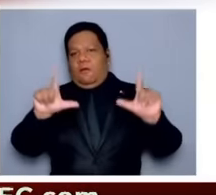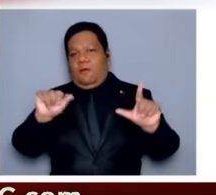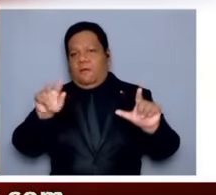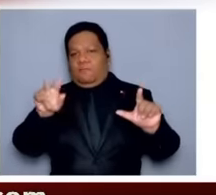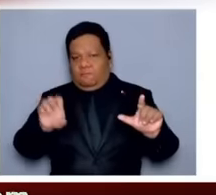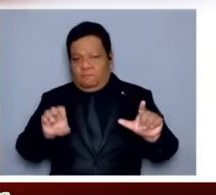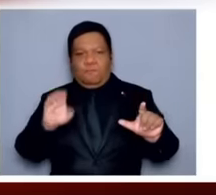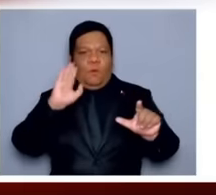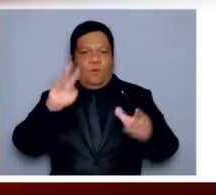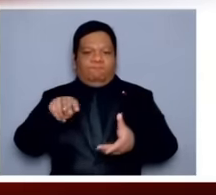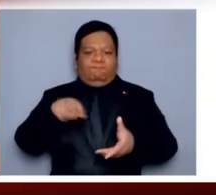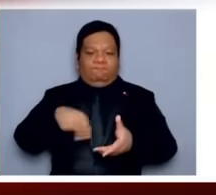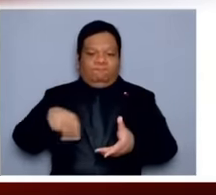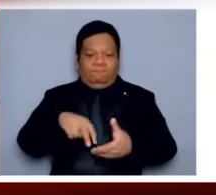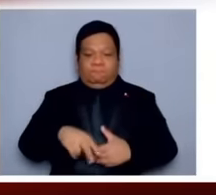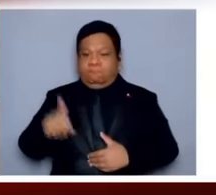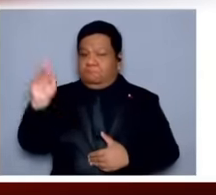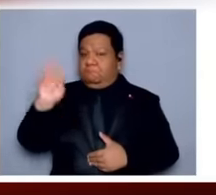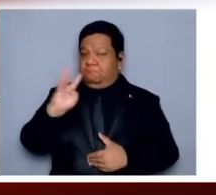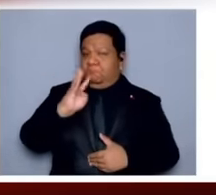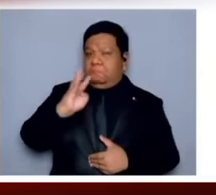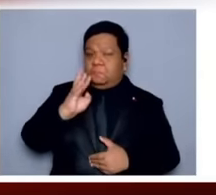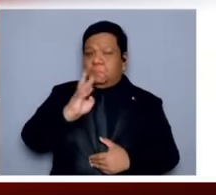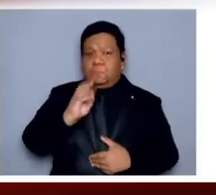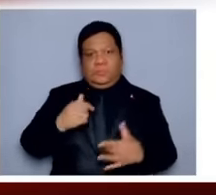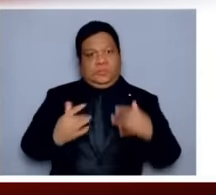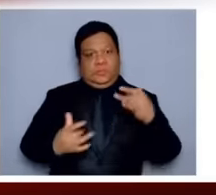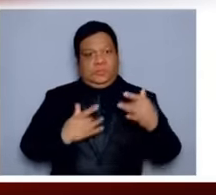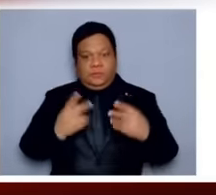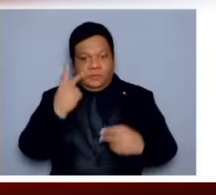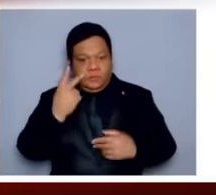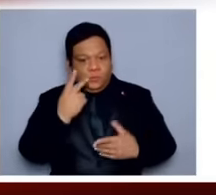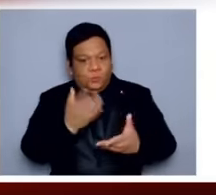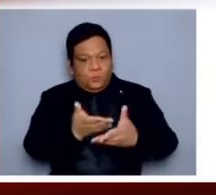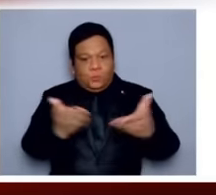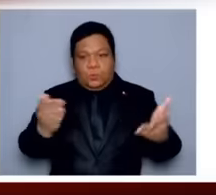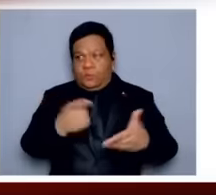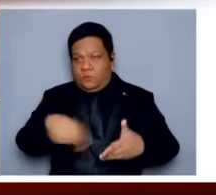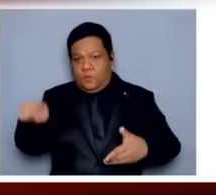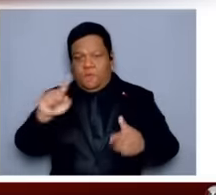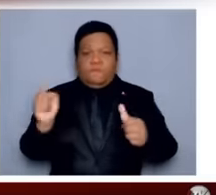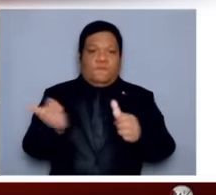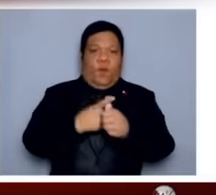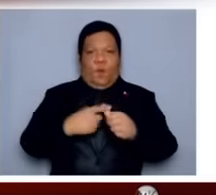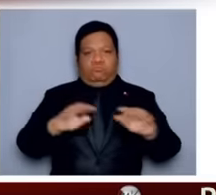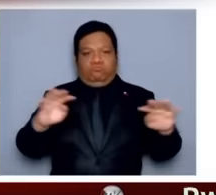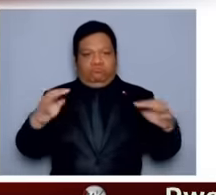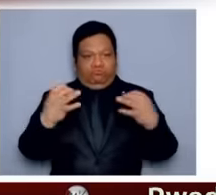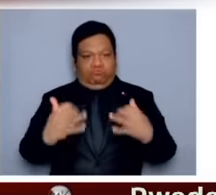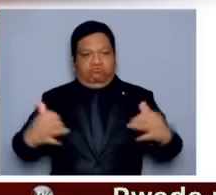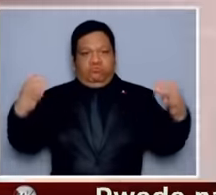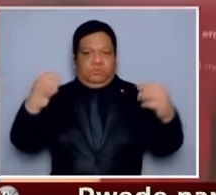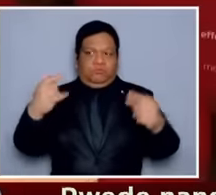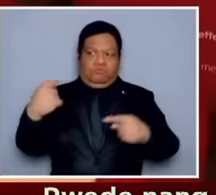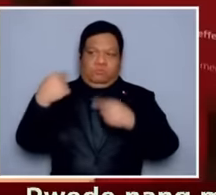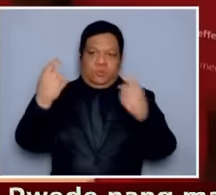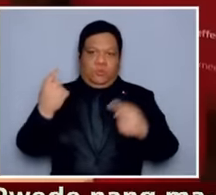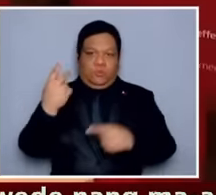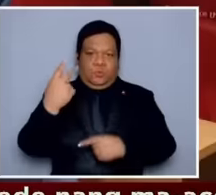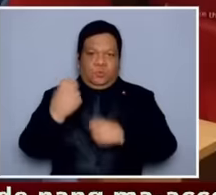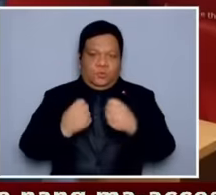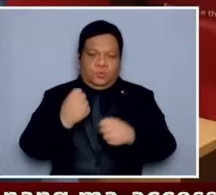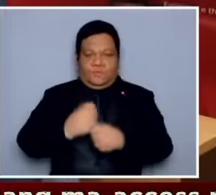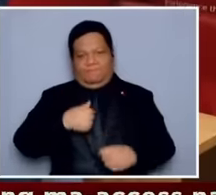finally be able to see you guys again. You guys are going to be the first audience we will see in 2 years, and so I'm just so